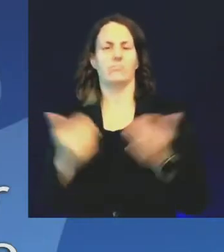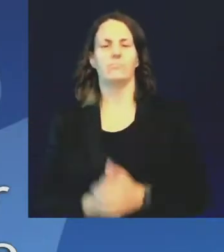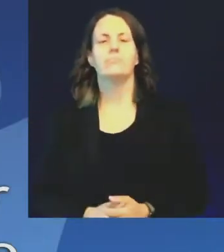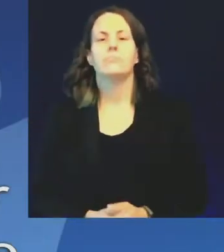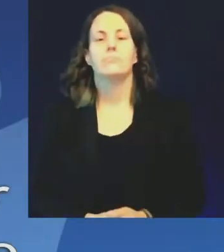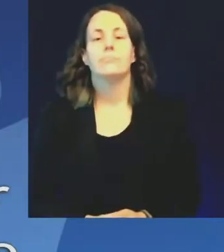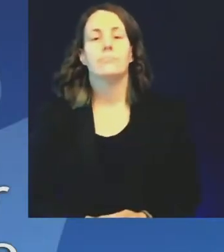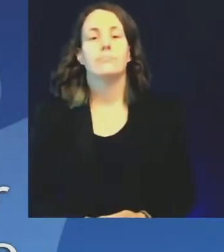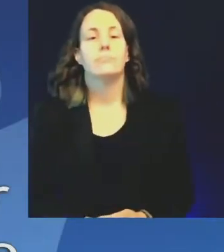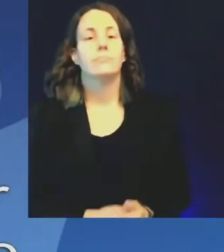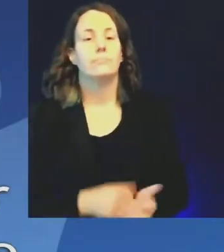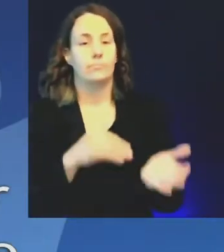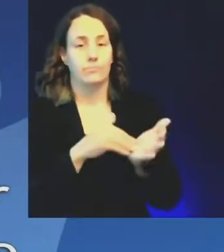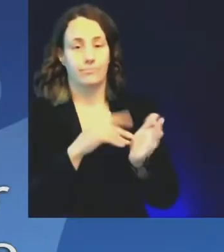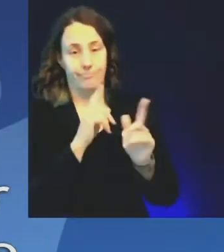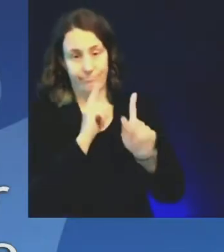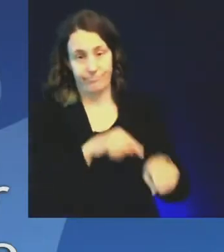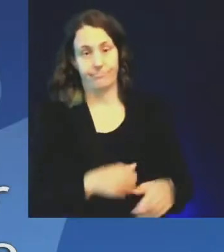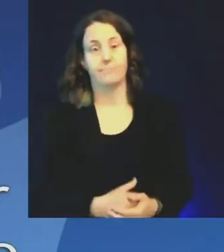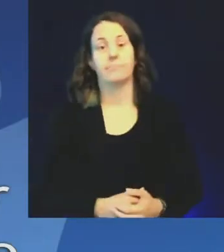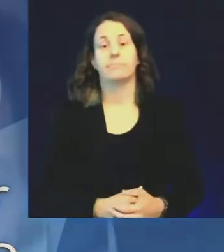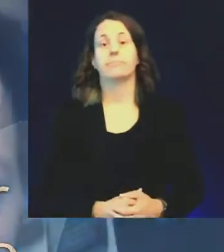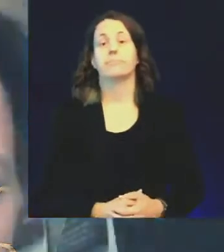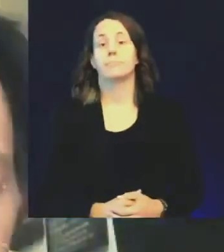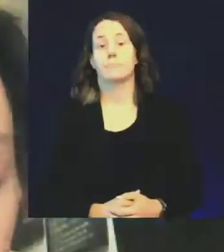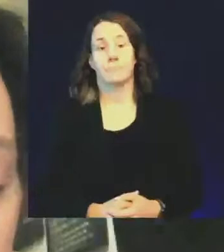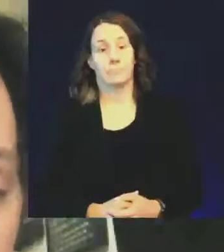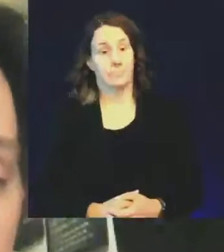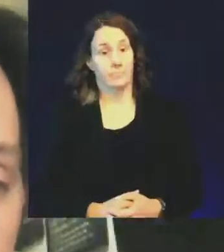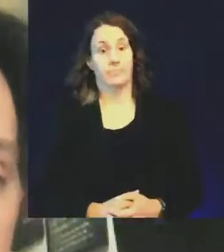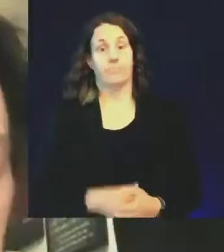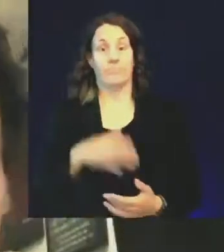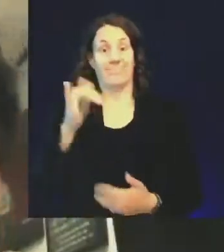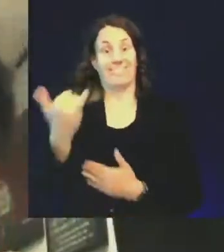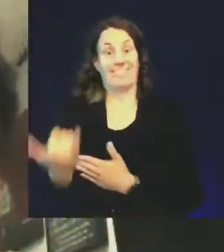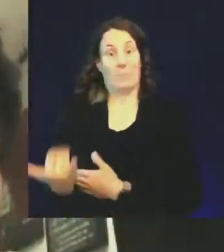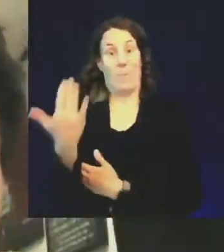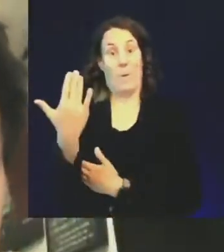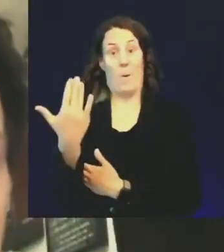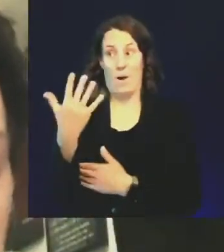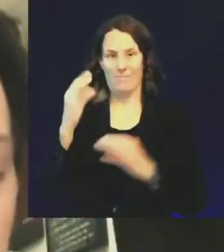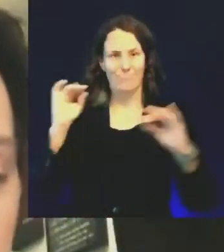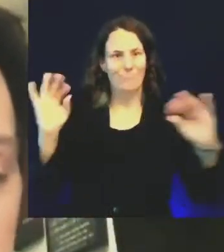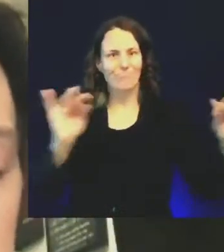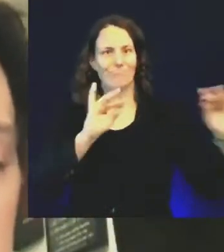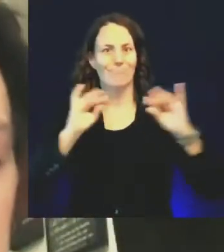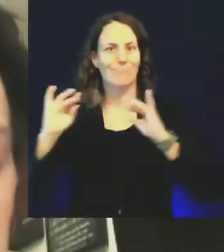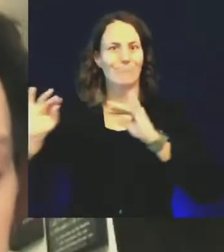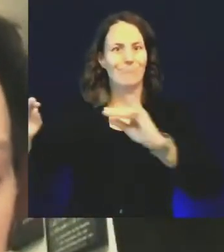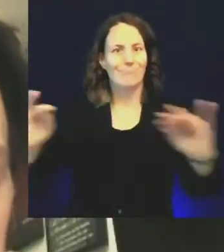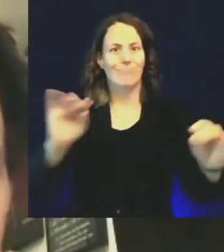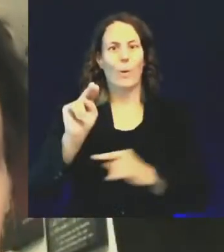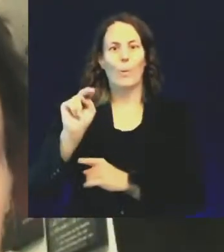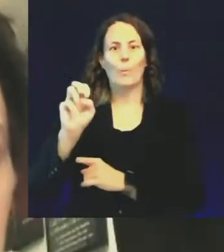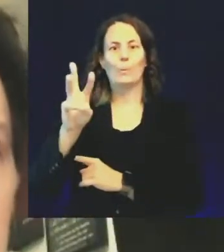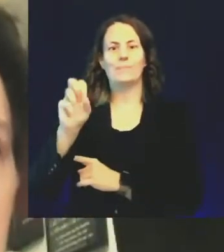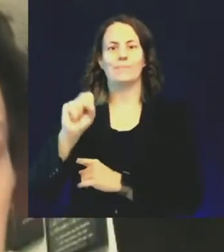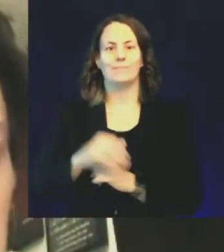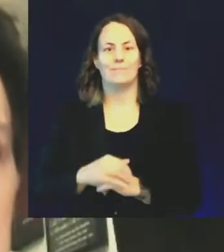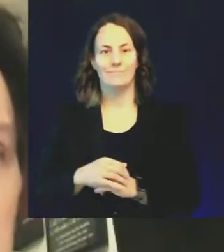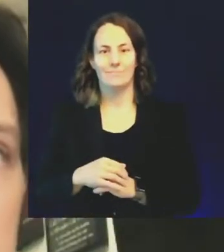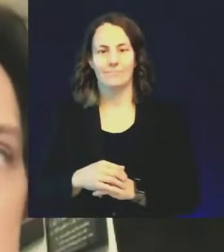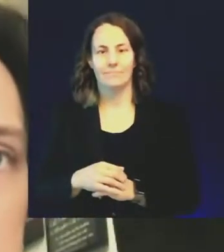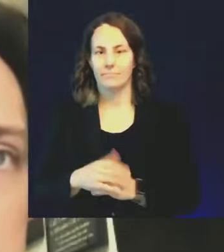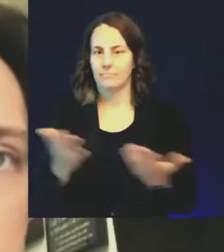debate in the news just this morning, and I think they're both right. The from the manufacturer's perspective,